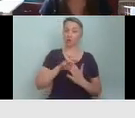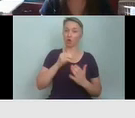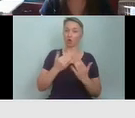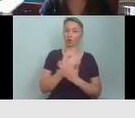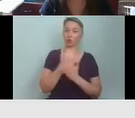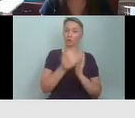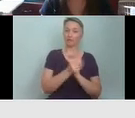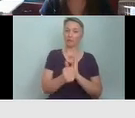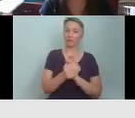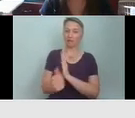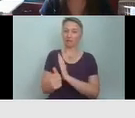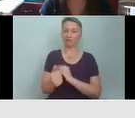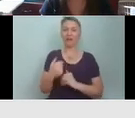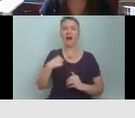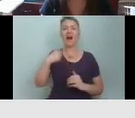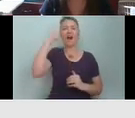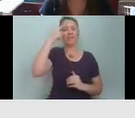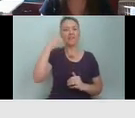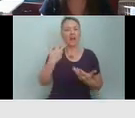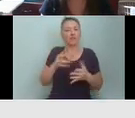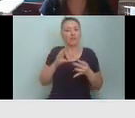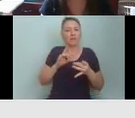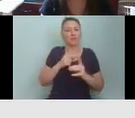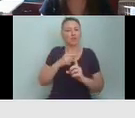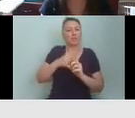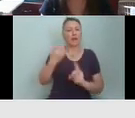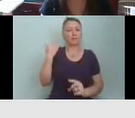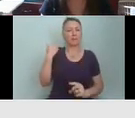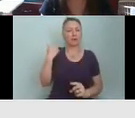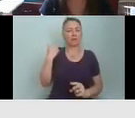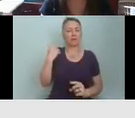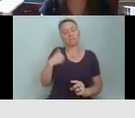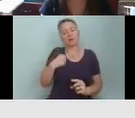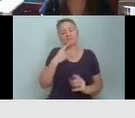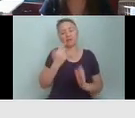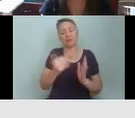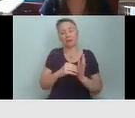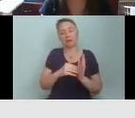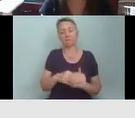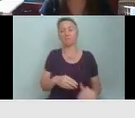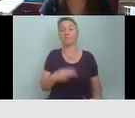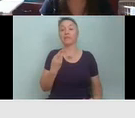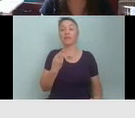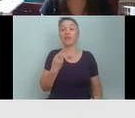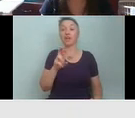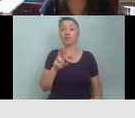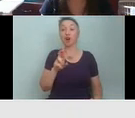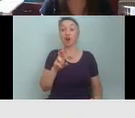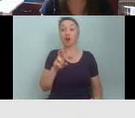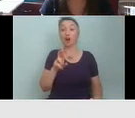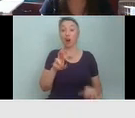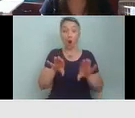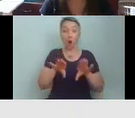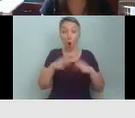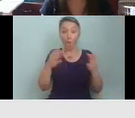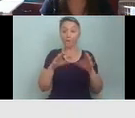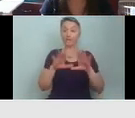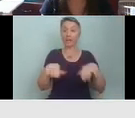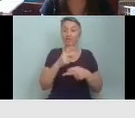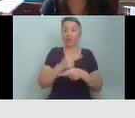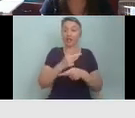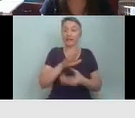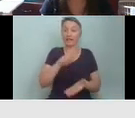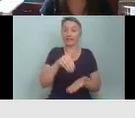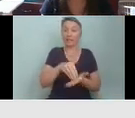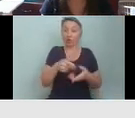HR, I think I said this last month, but I'll say it again. HR opened a childcare center during the pandemic. So,